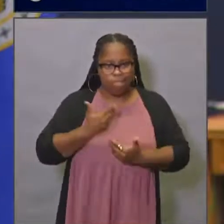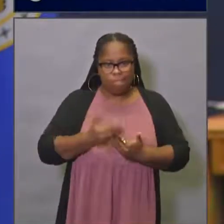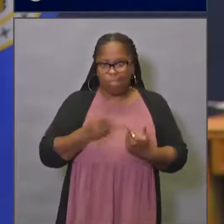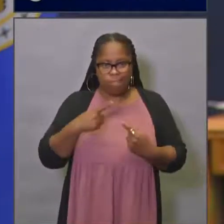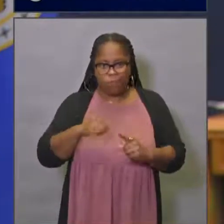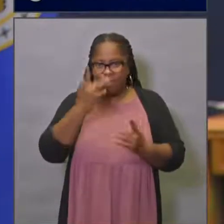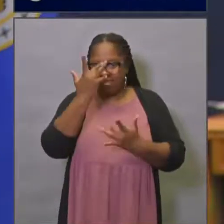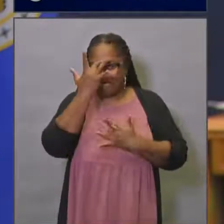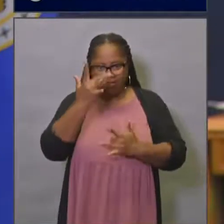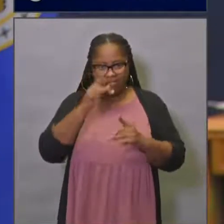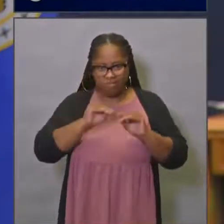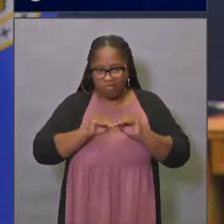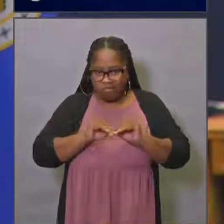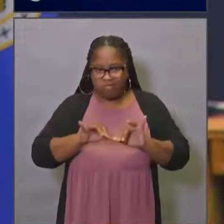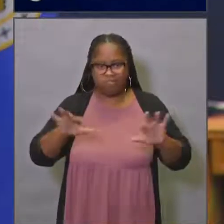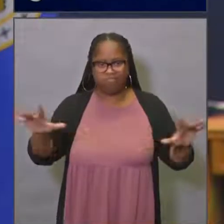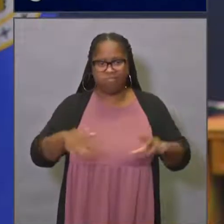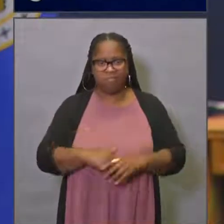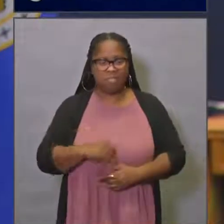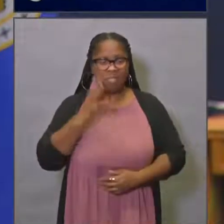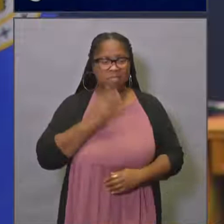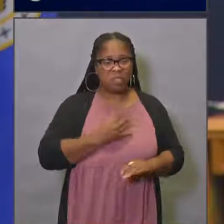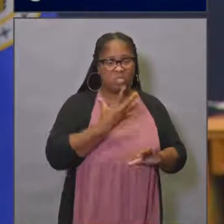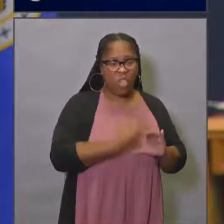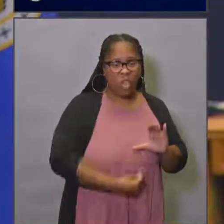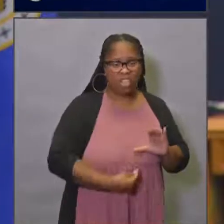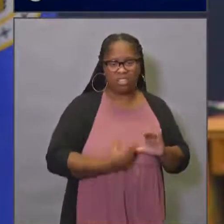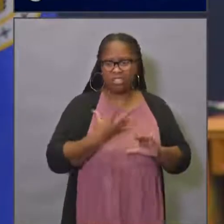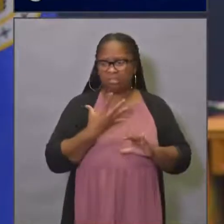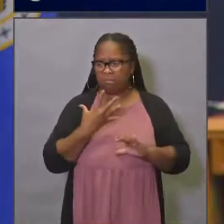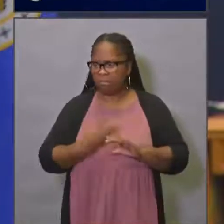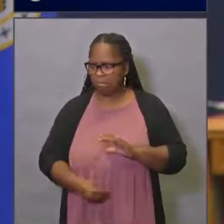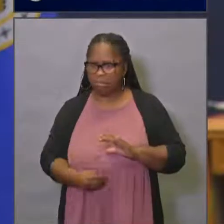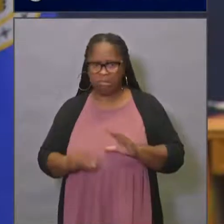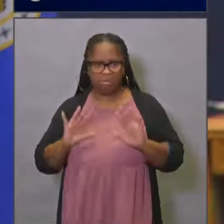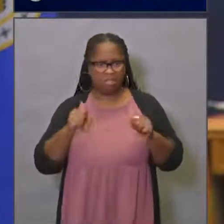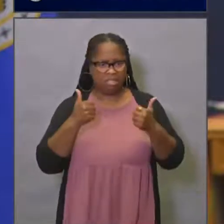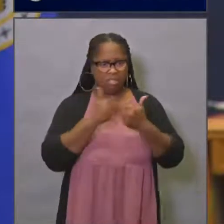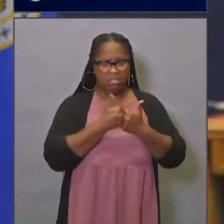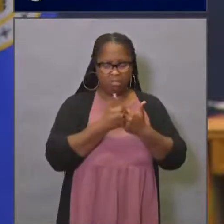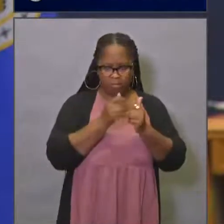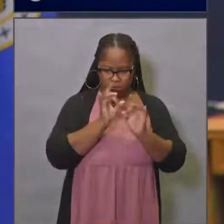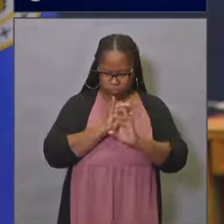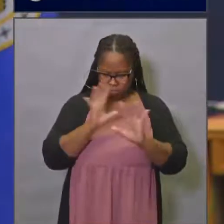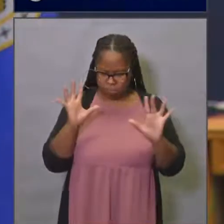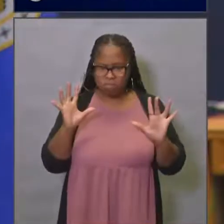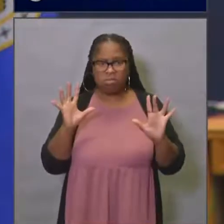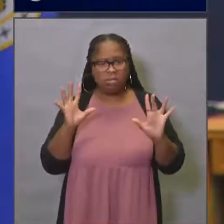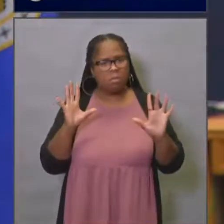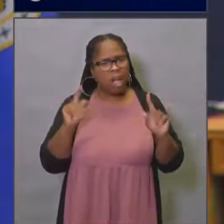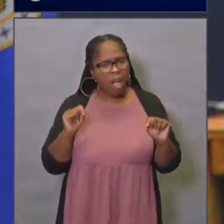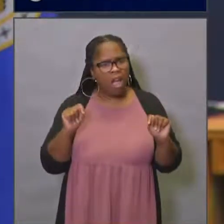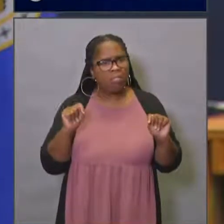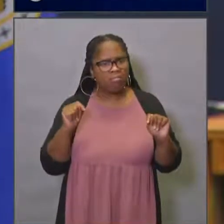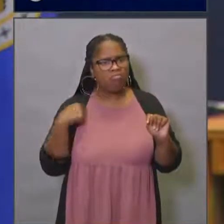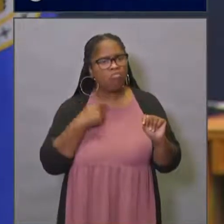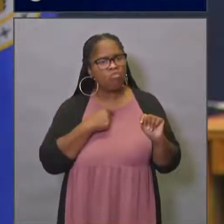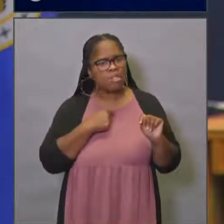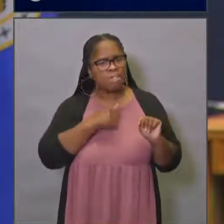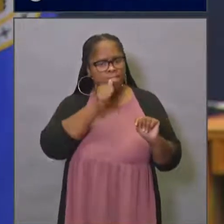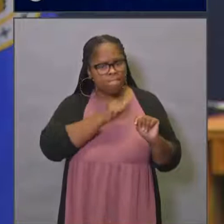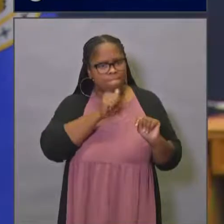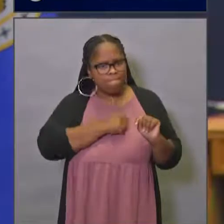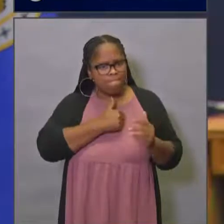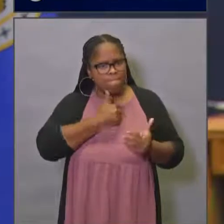losses and difficulties. Yet, we have made progress working together. We've slowed the spread of the